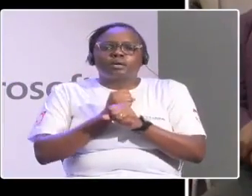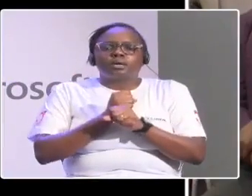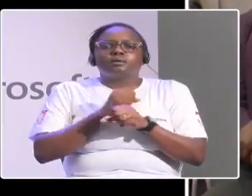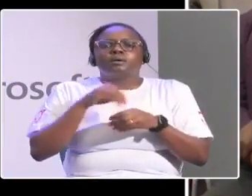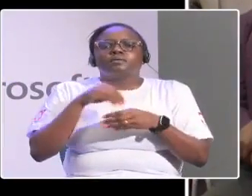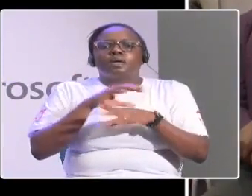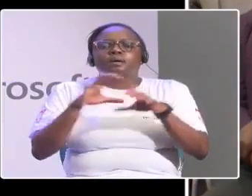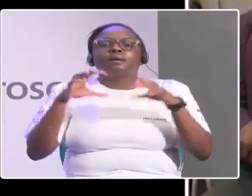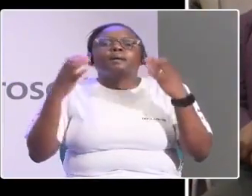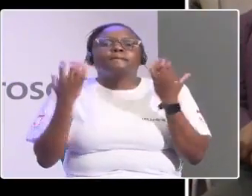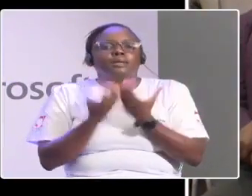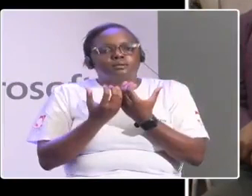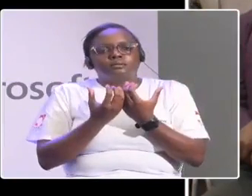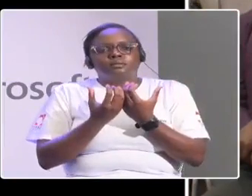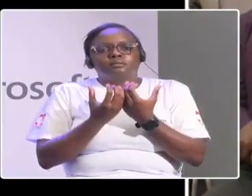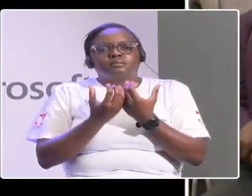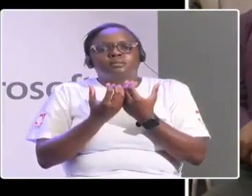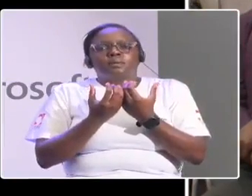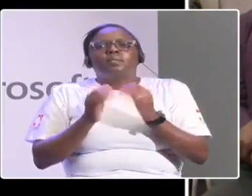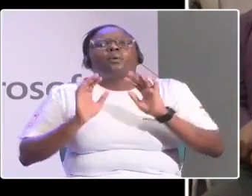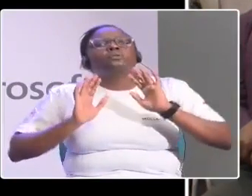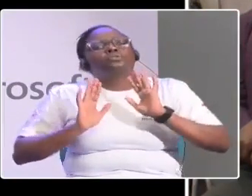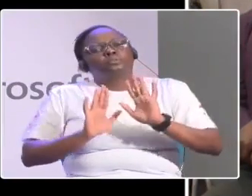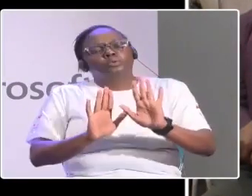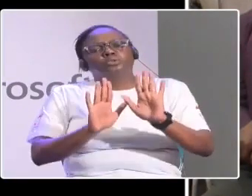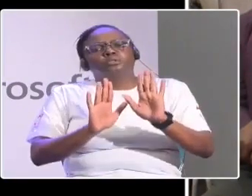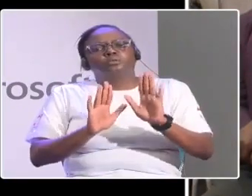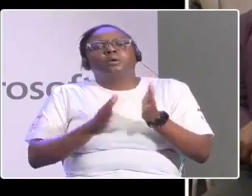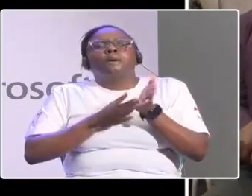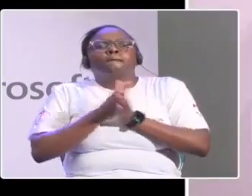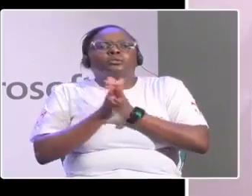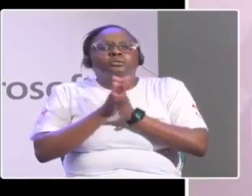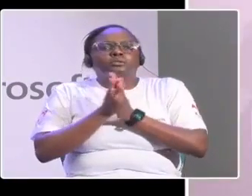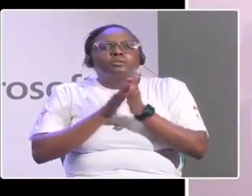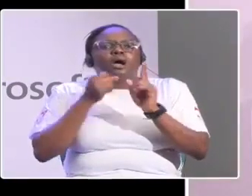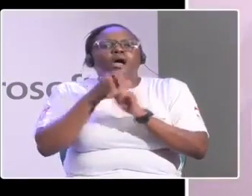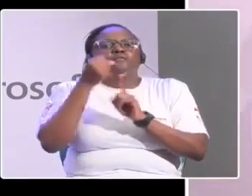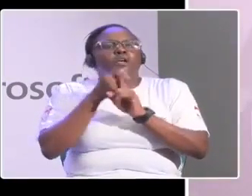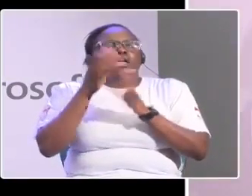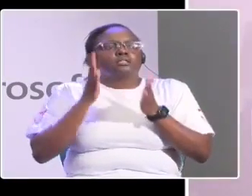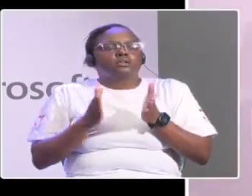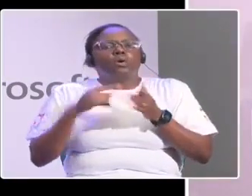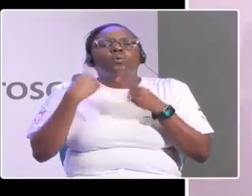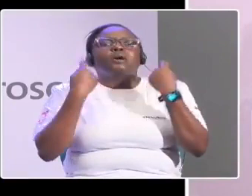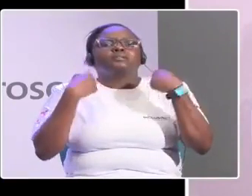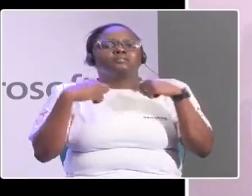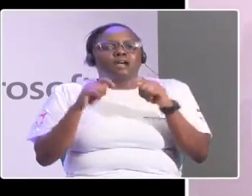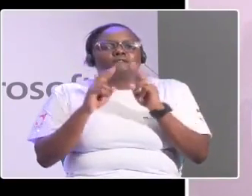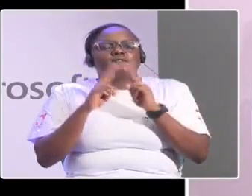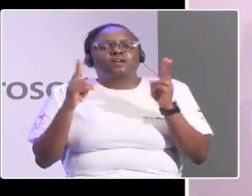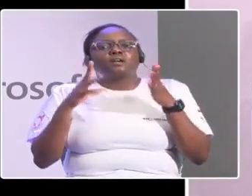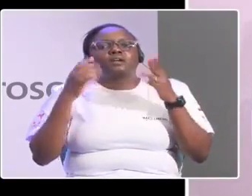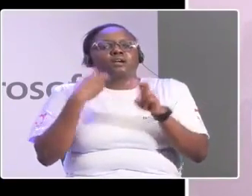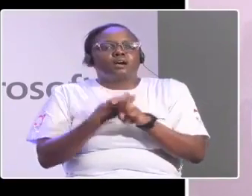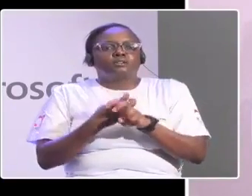company, tirelessly pushing. Such passionate advocates who just were trying so hard to make